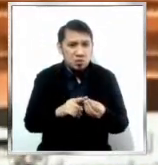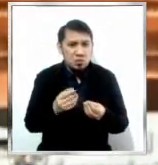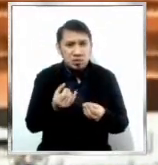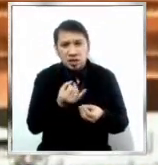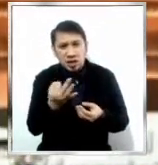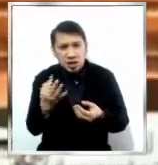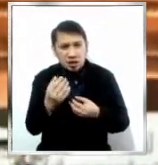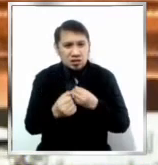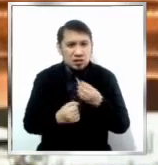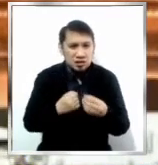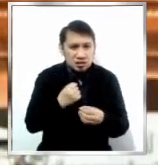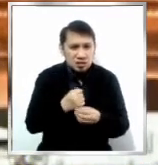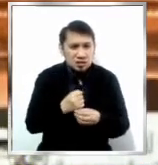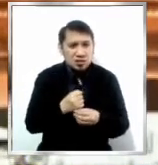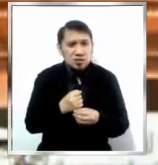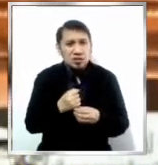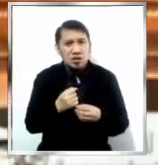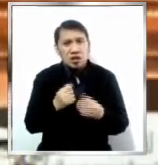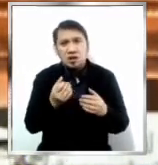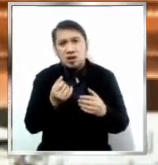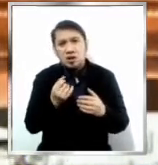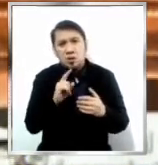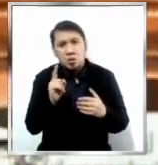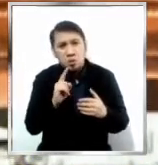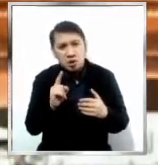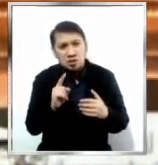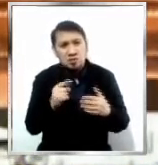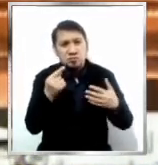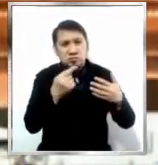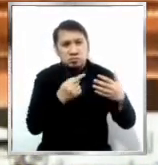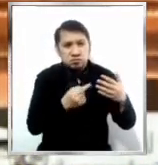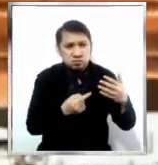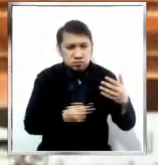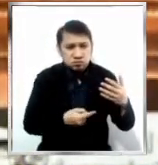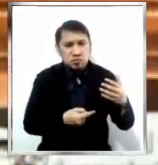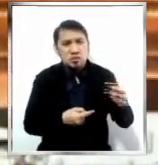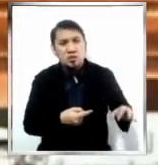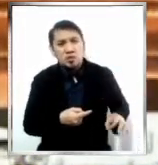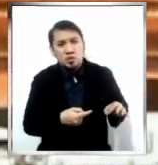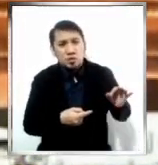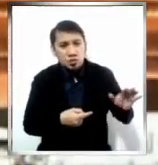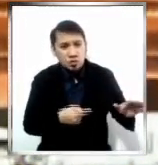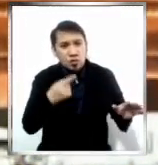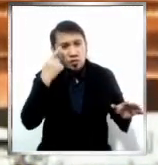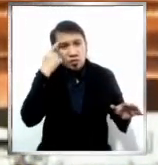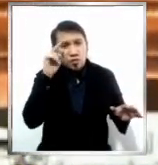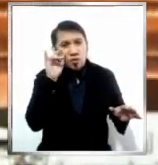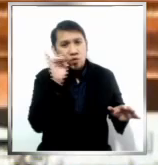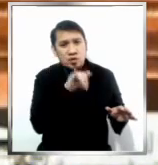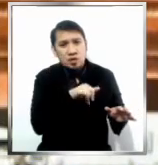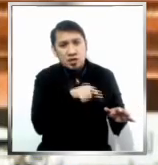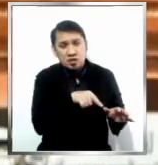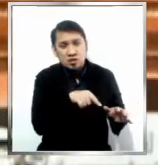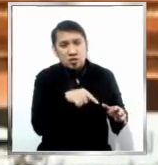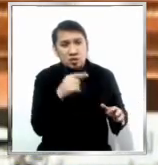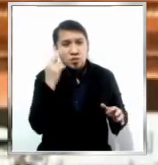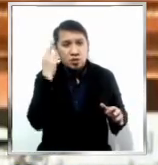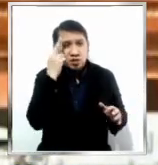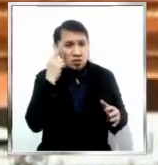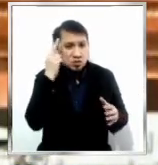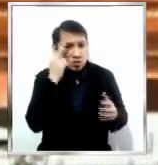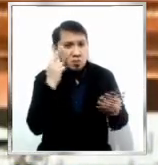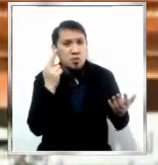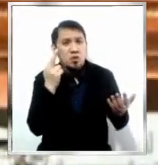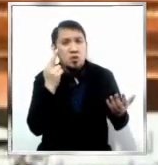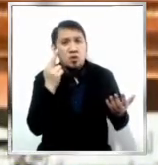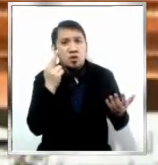factors to contribute to the equation that would arrive at the reasonable conclusion that